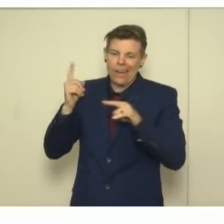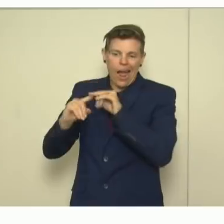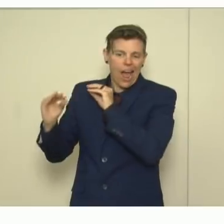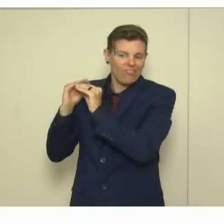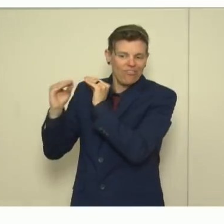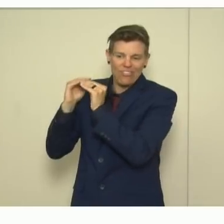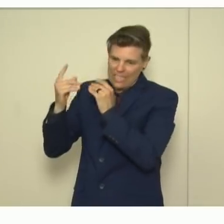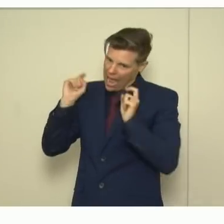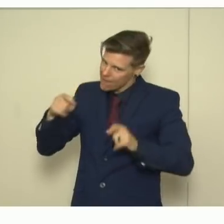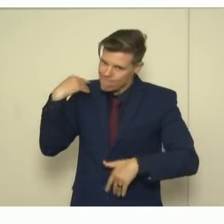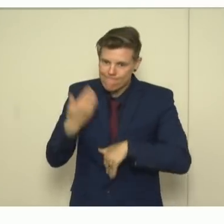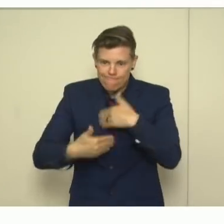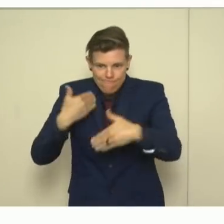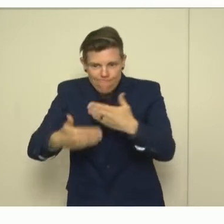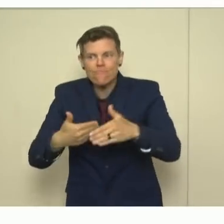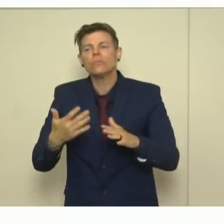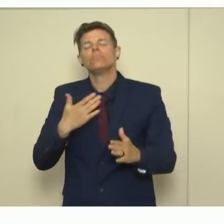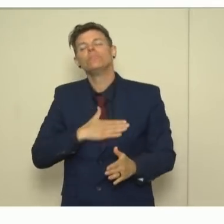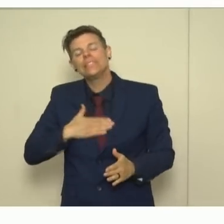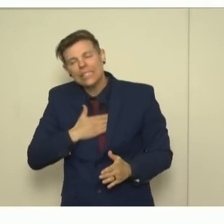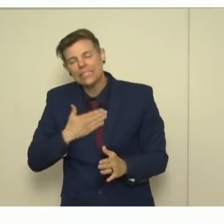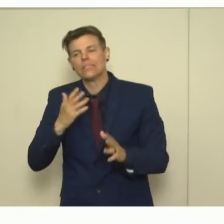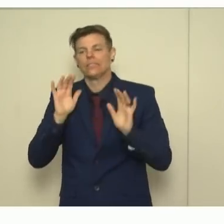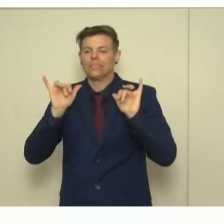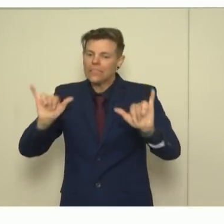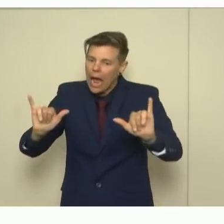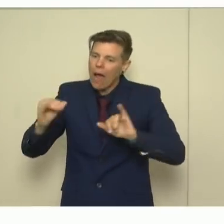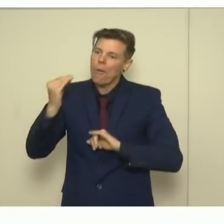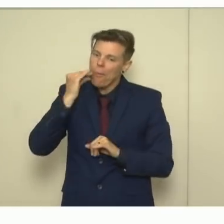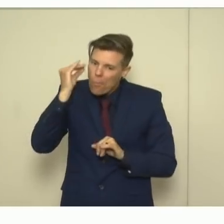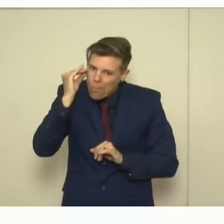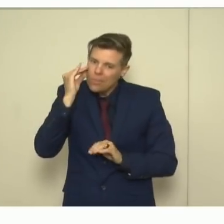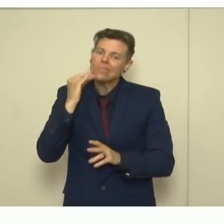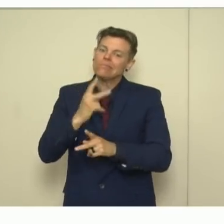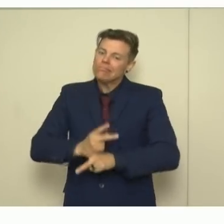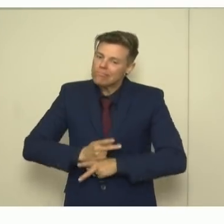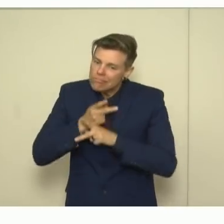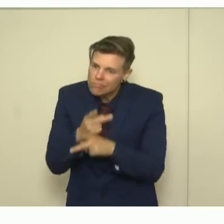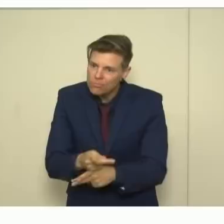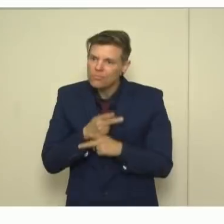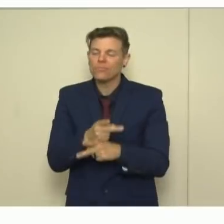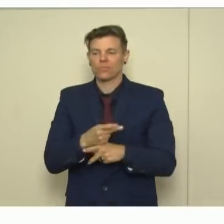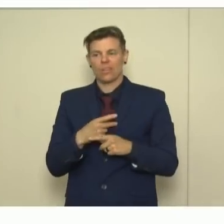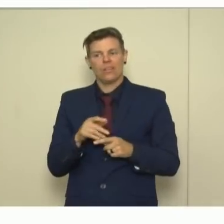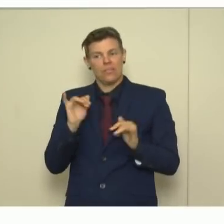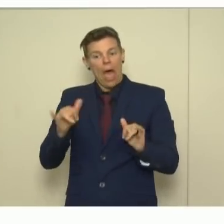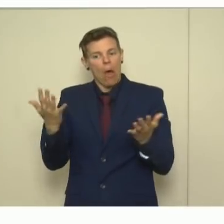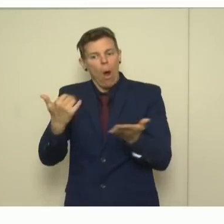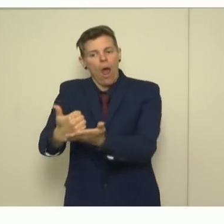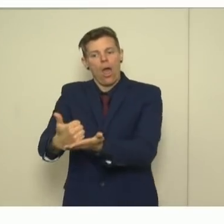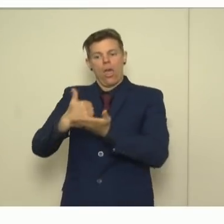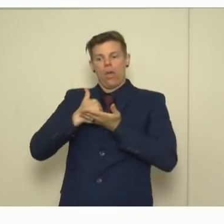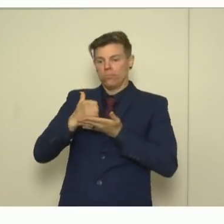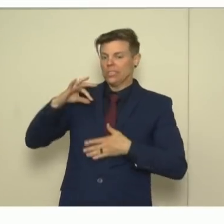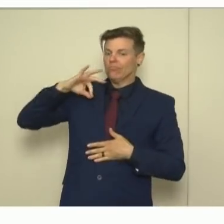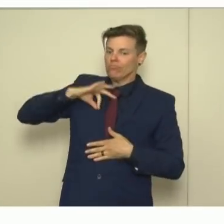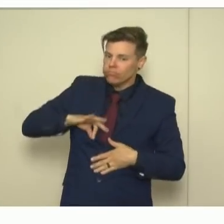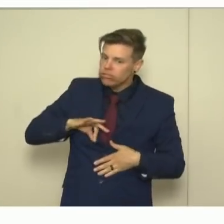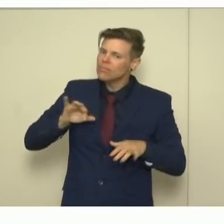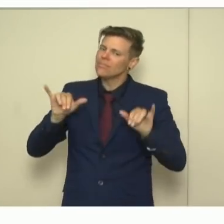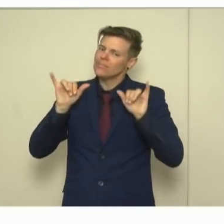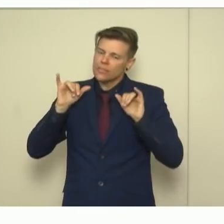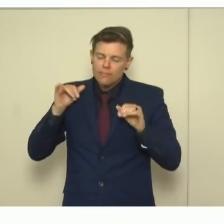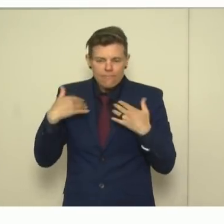we had for 10 weeks are what helped bring the case numbers down and got us to the point that we're doing so well as we are